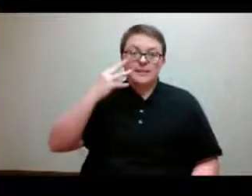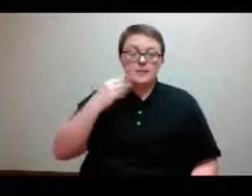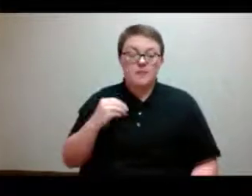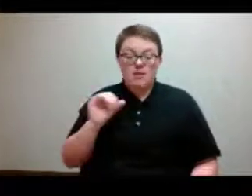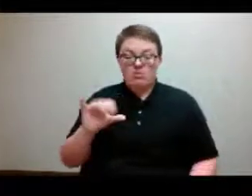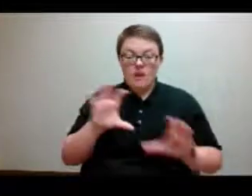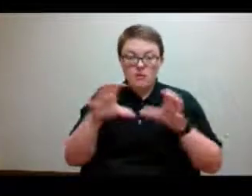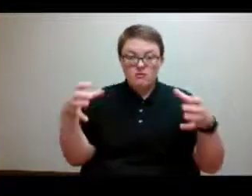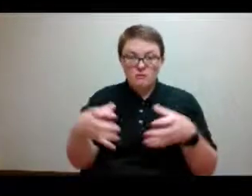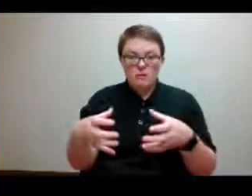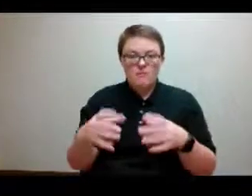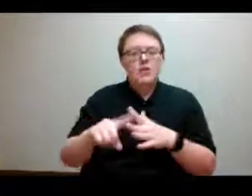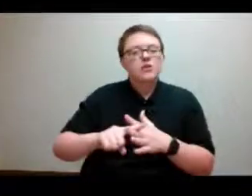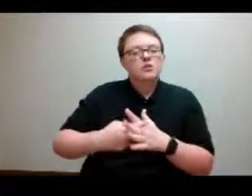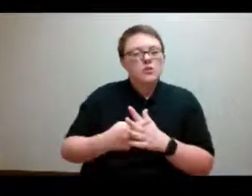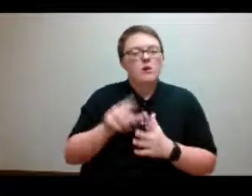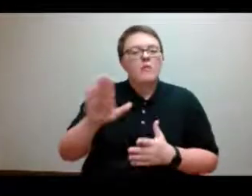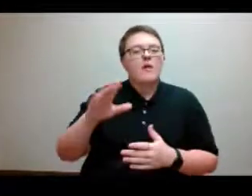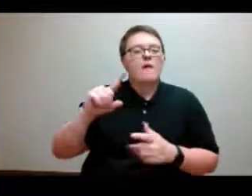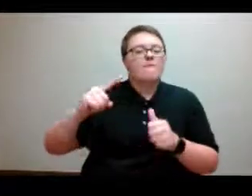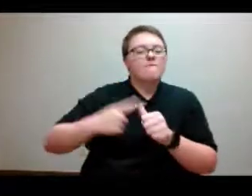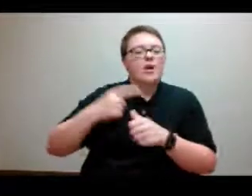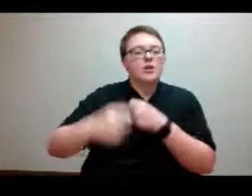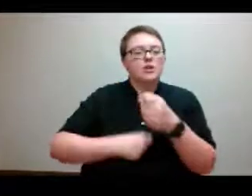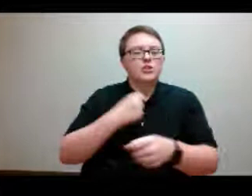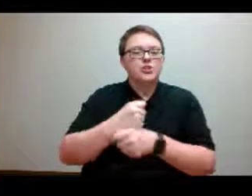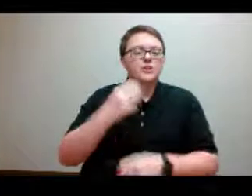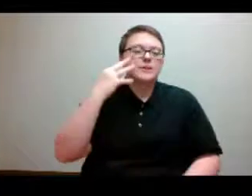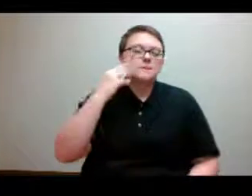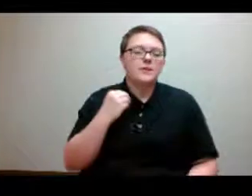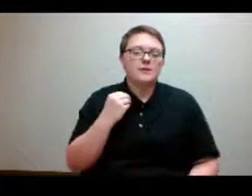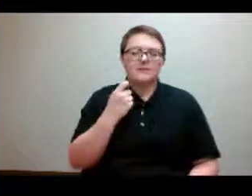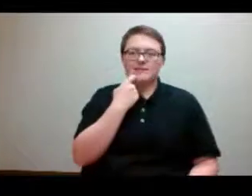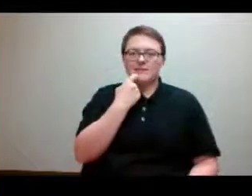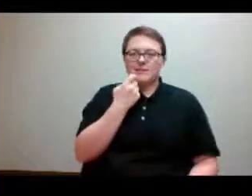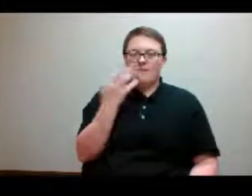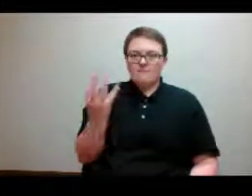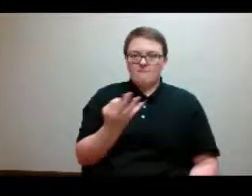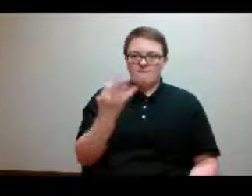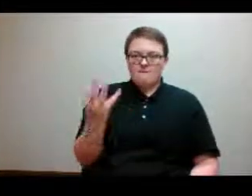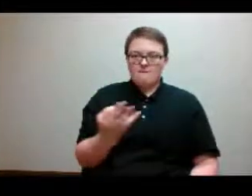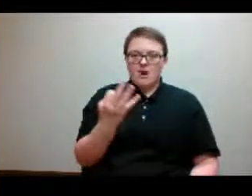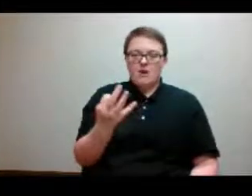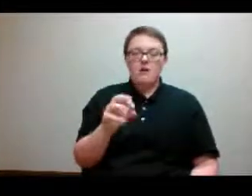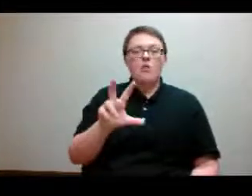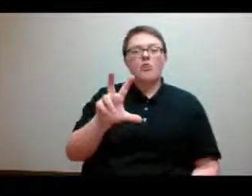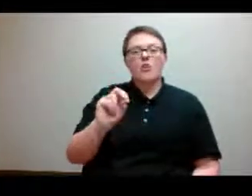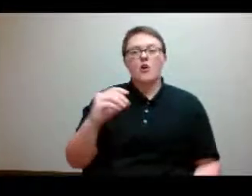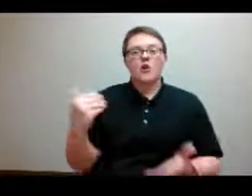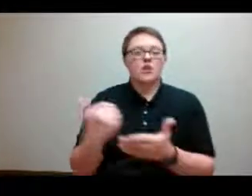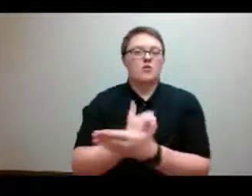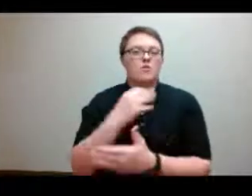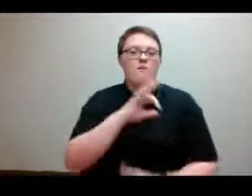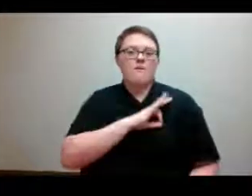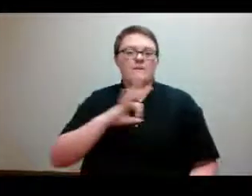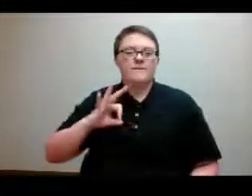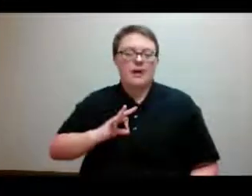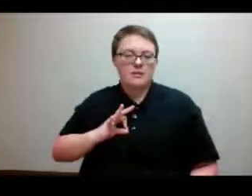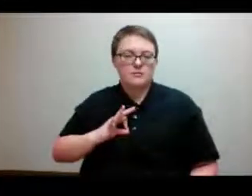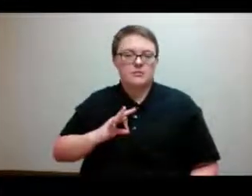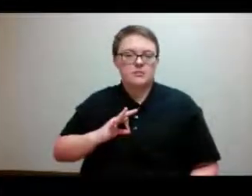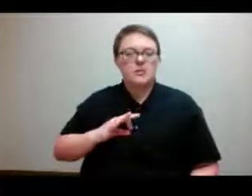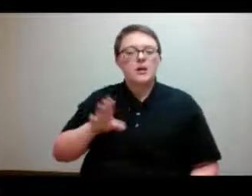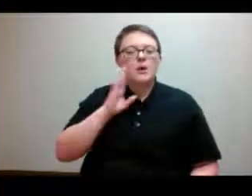began their first year experience last Friday. There are 30 new faculty. We're doing faculty first-year experience through